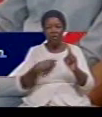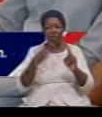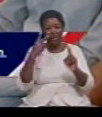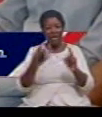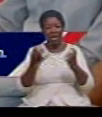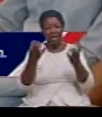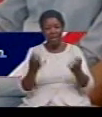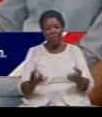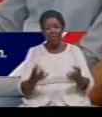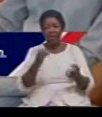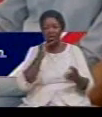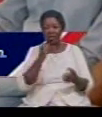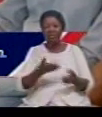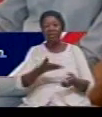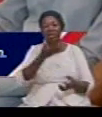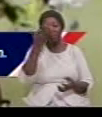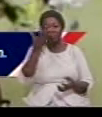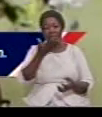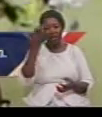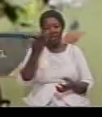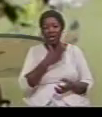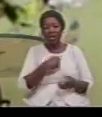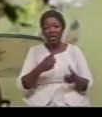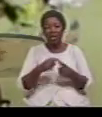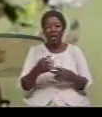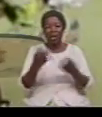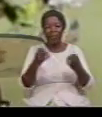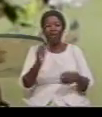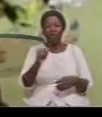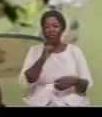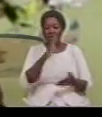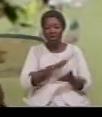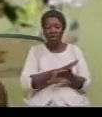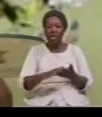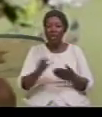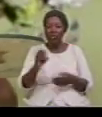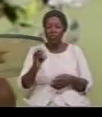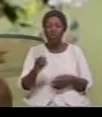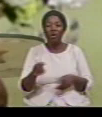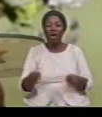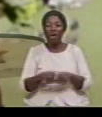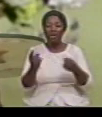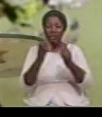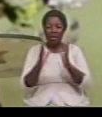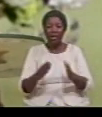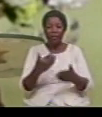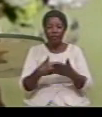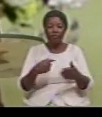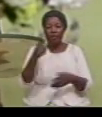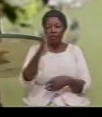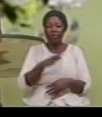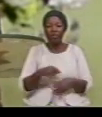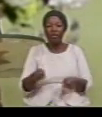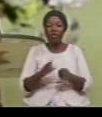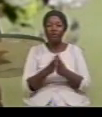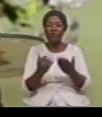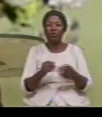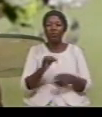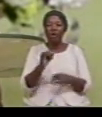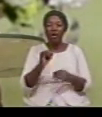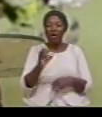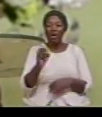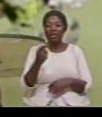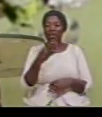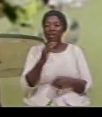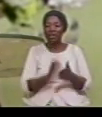is repulsive. Lepers were unclean, and so are sinners before God. In the book of Isaiah, chapter 64, verse 6, he